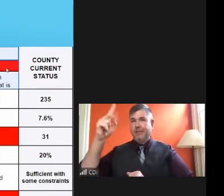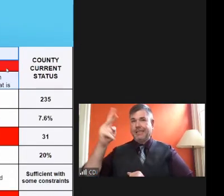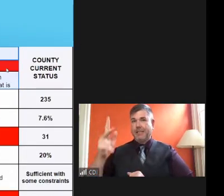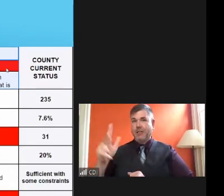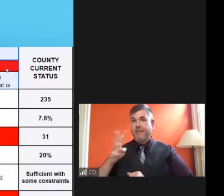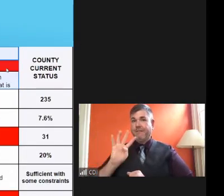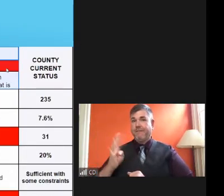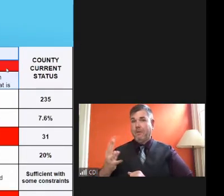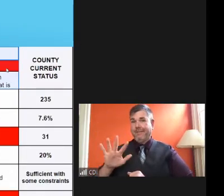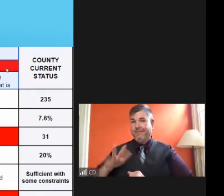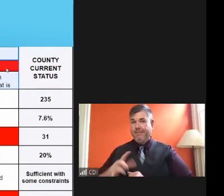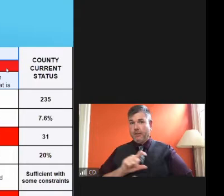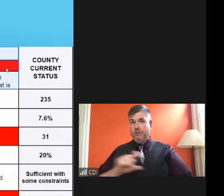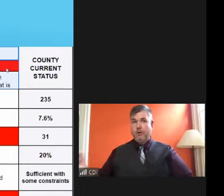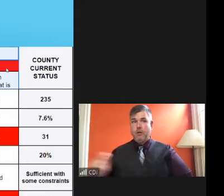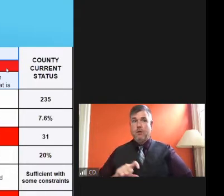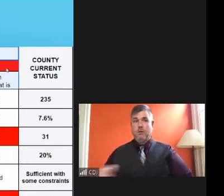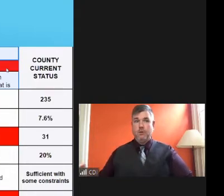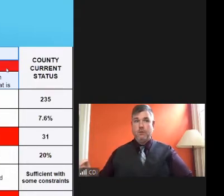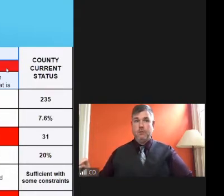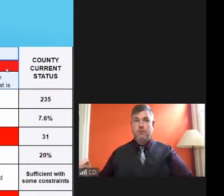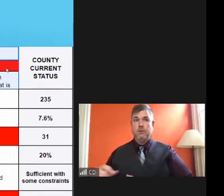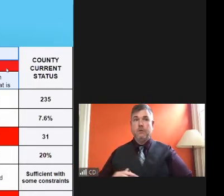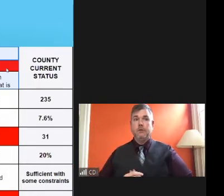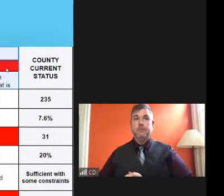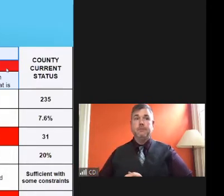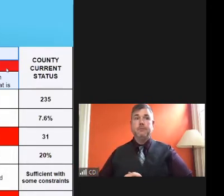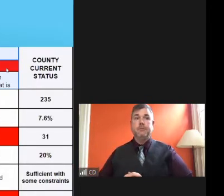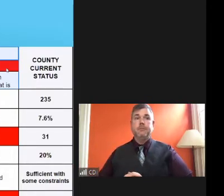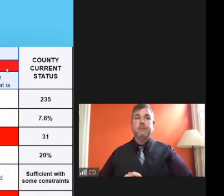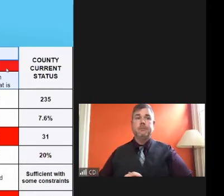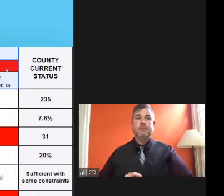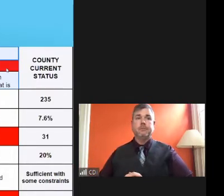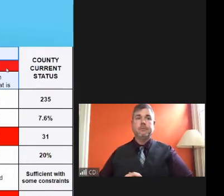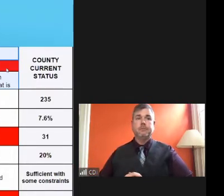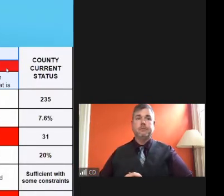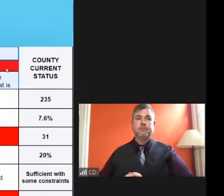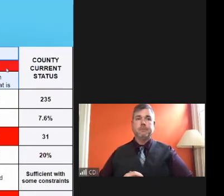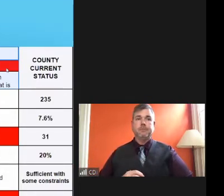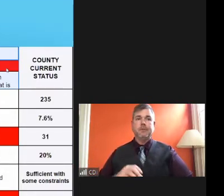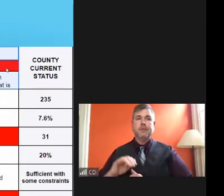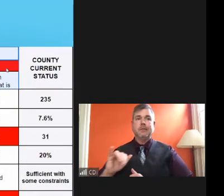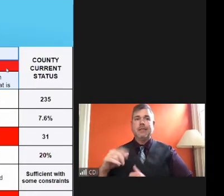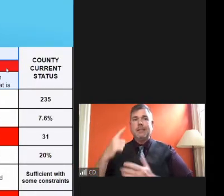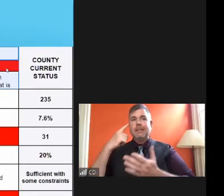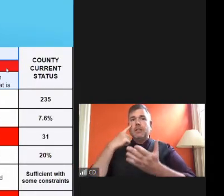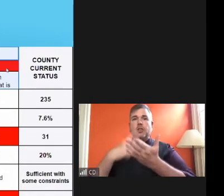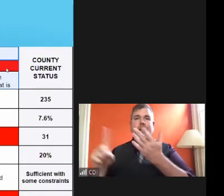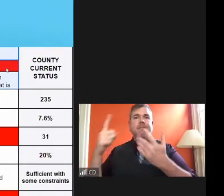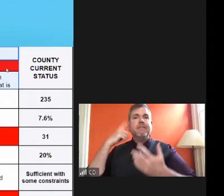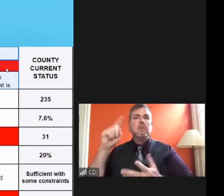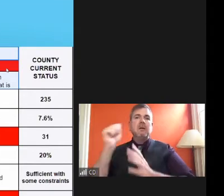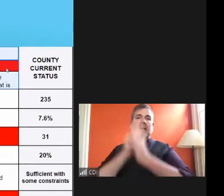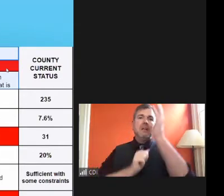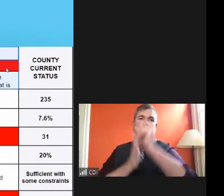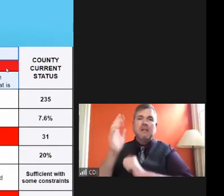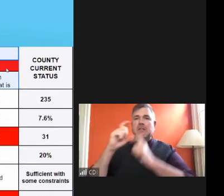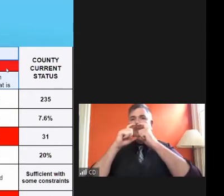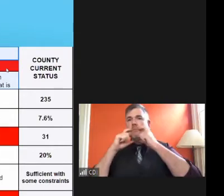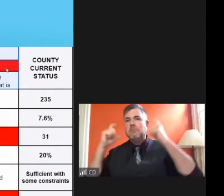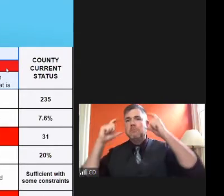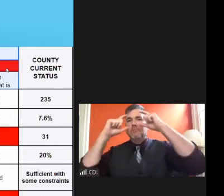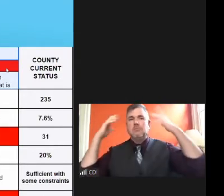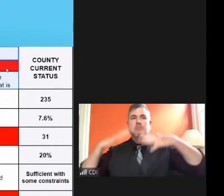personal protective equipment, PPE, testing capacity, surge capacity, contact tracing capacity, and we're moving really